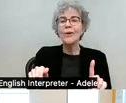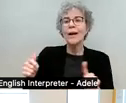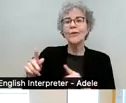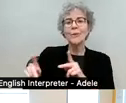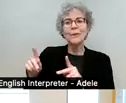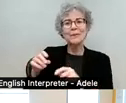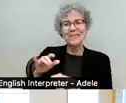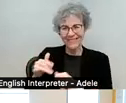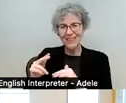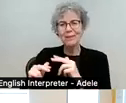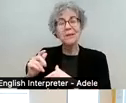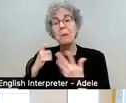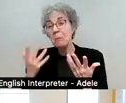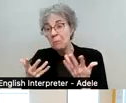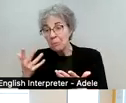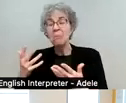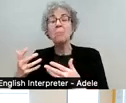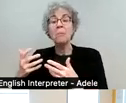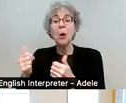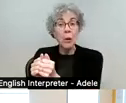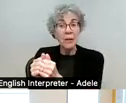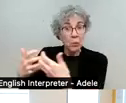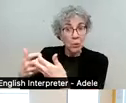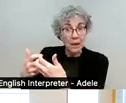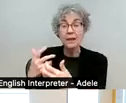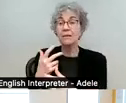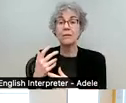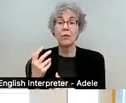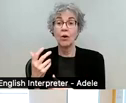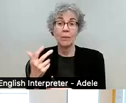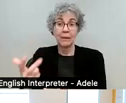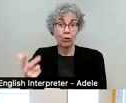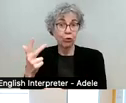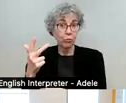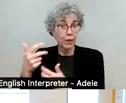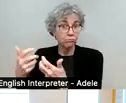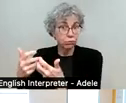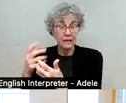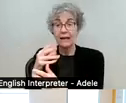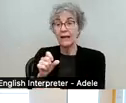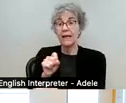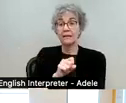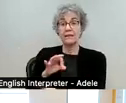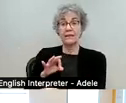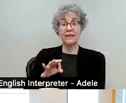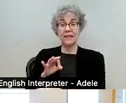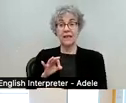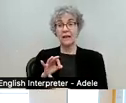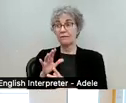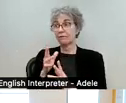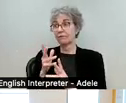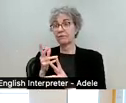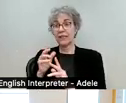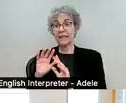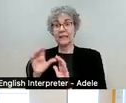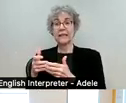have a roommate, might have two other roommates, and there might be a staff team that's based out of that apartment. And